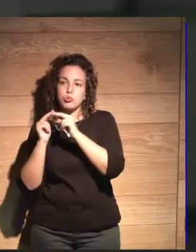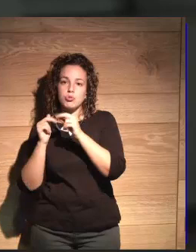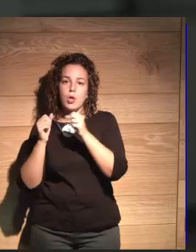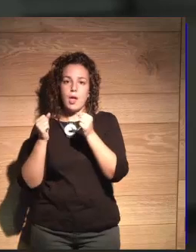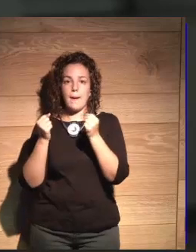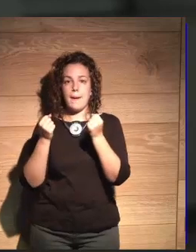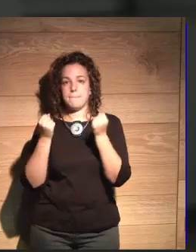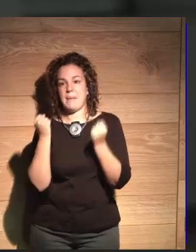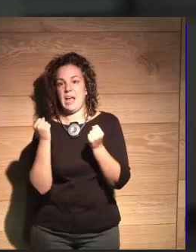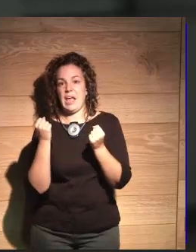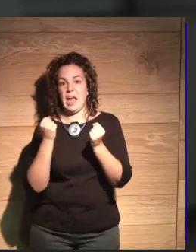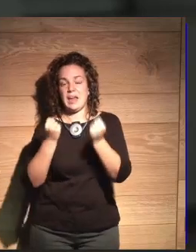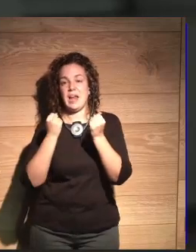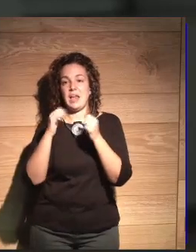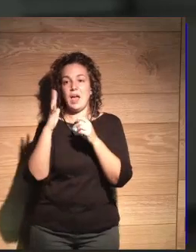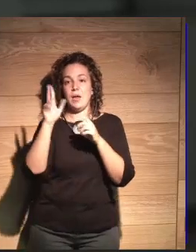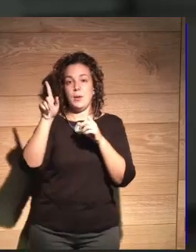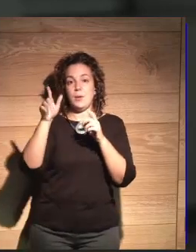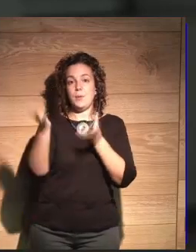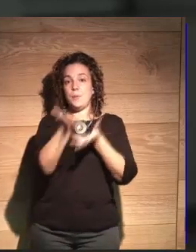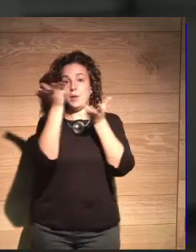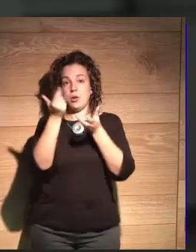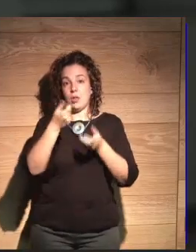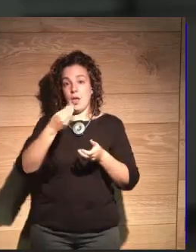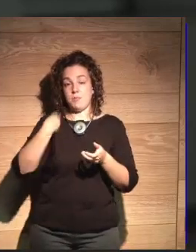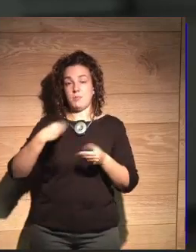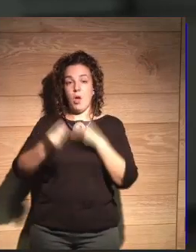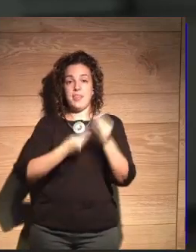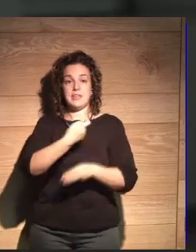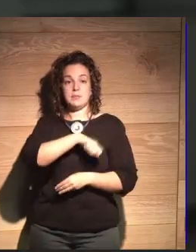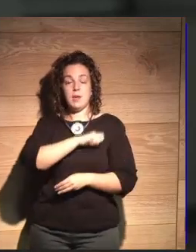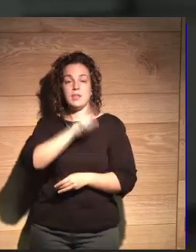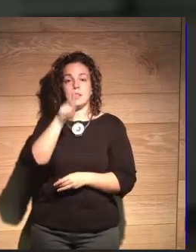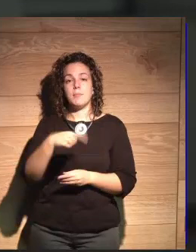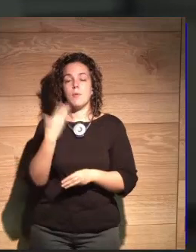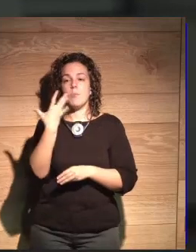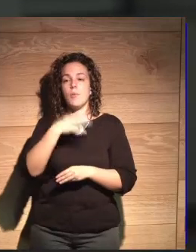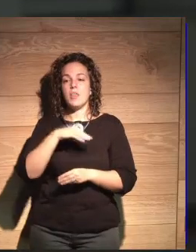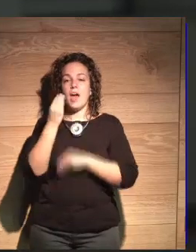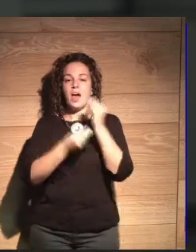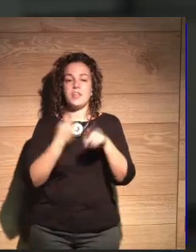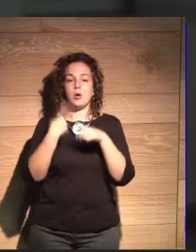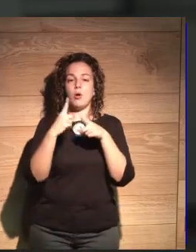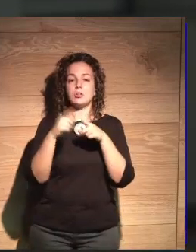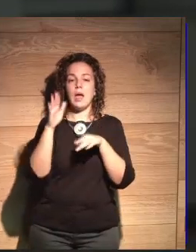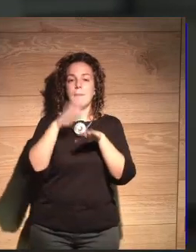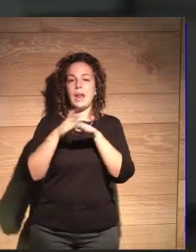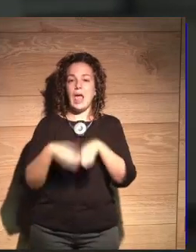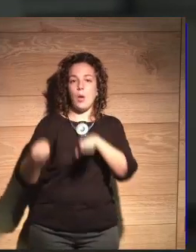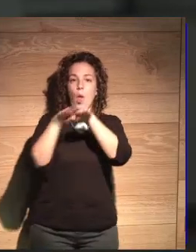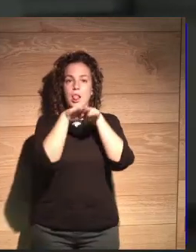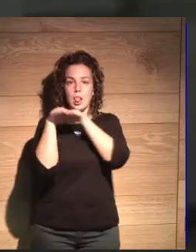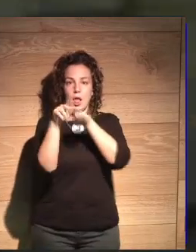Spain. We can do things to reduce inequality around the world. So it's our responsibility to solve our problems. Yeah.